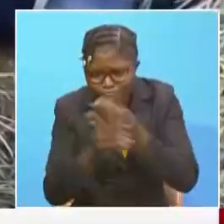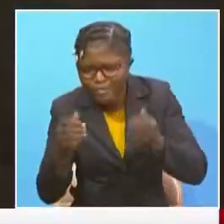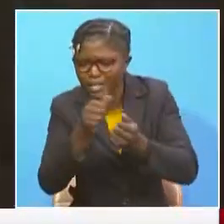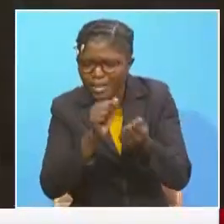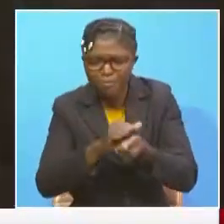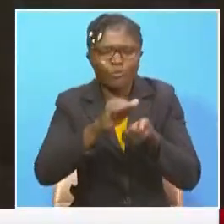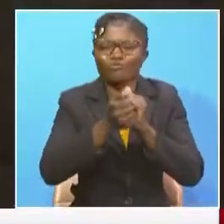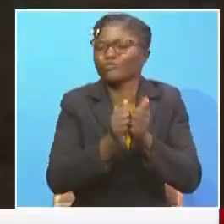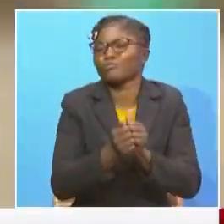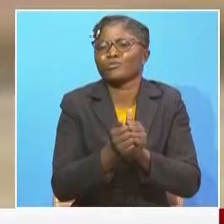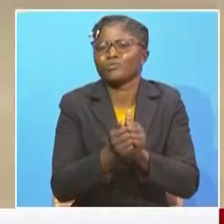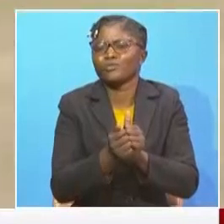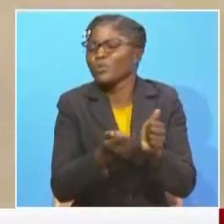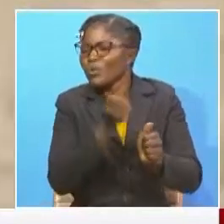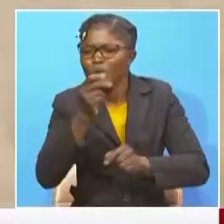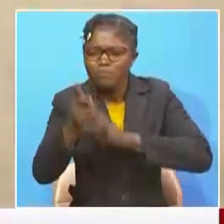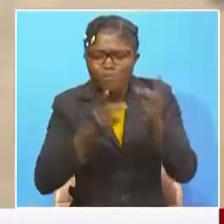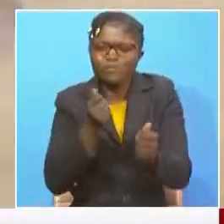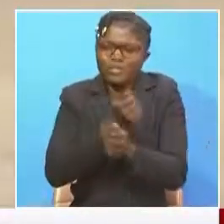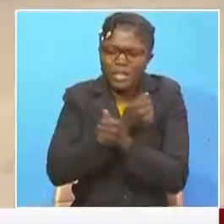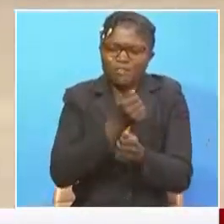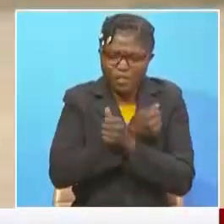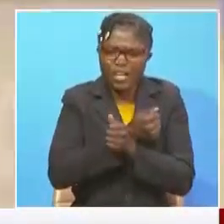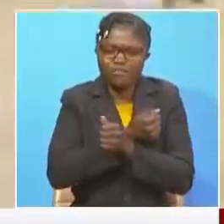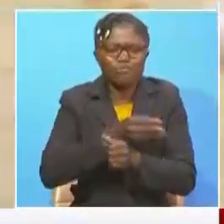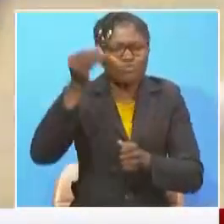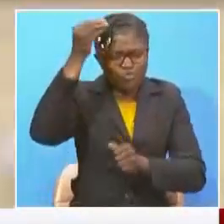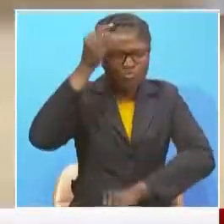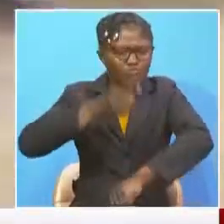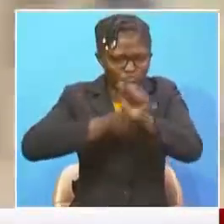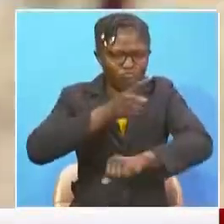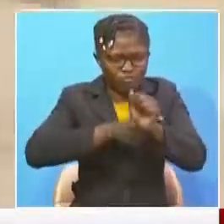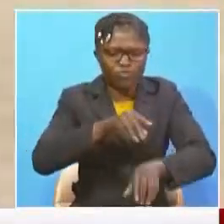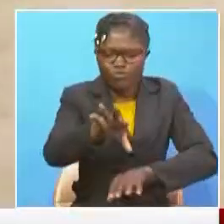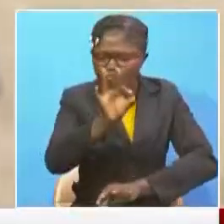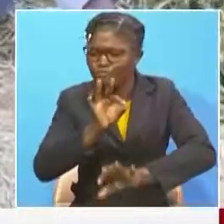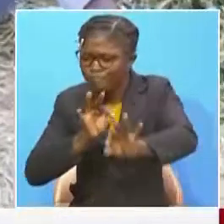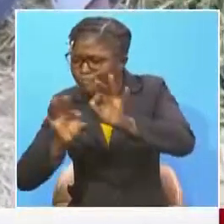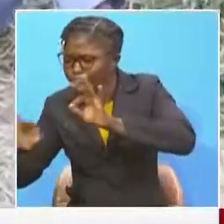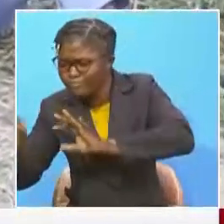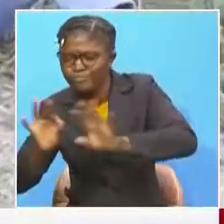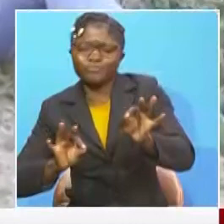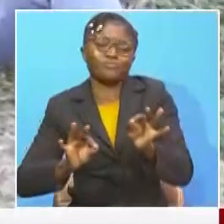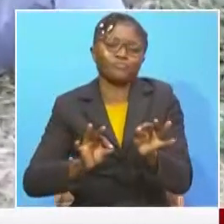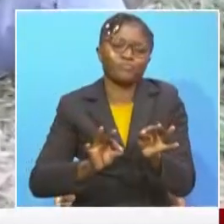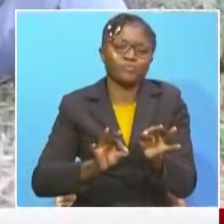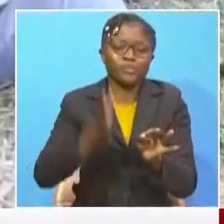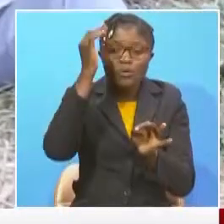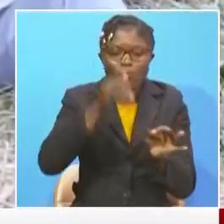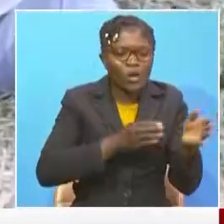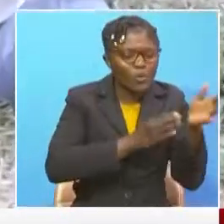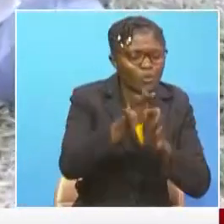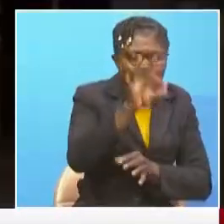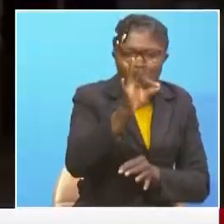Then ngakuti kona mapureza ayo namutemo mwasenda then mwatukoching panduke chatira timuretu